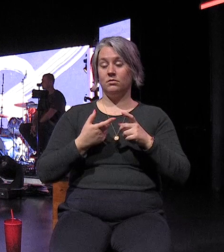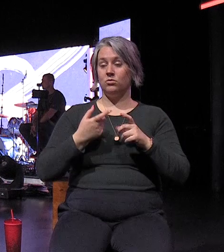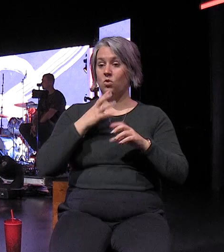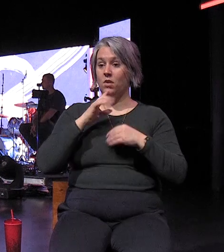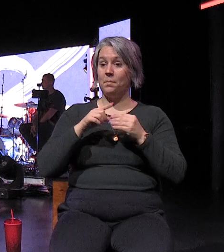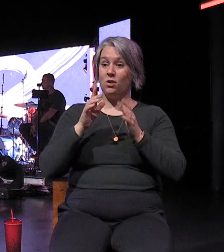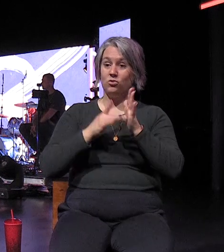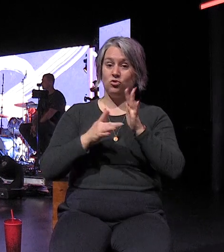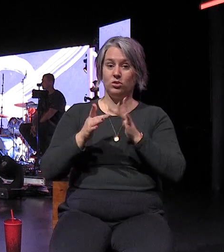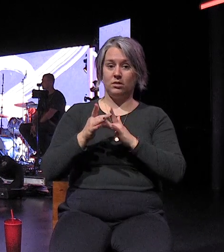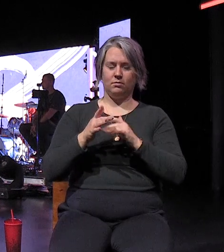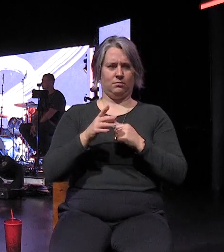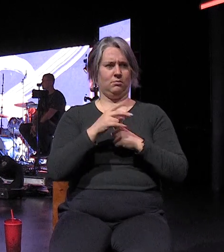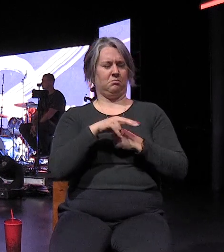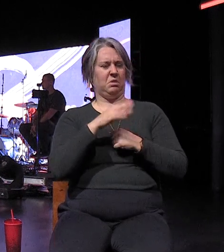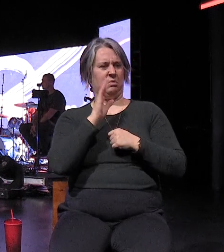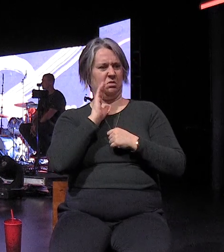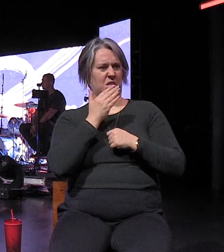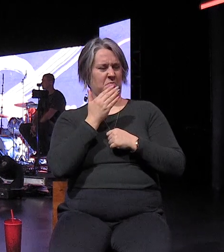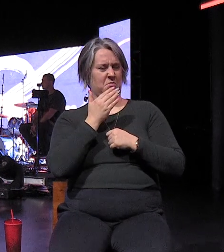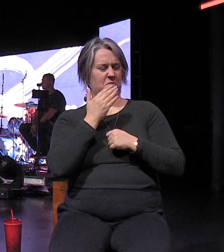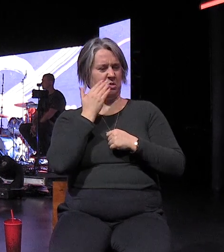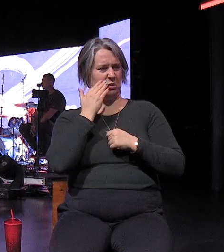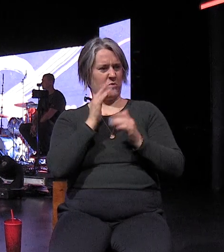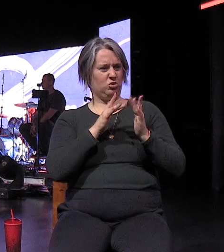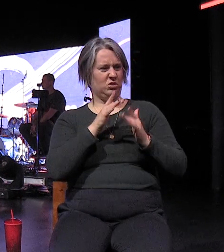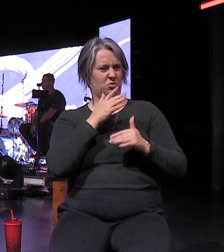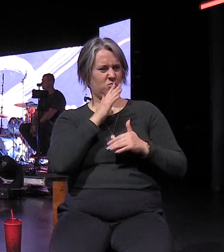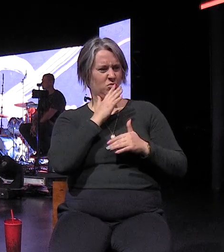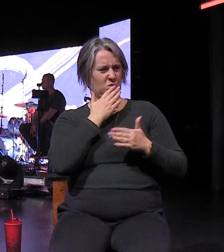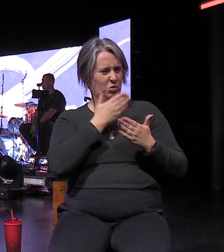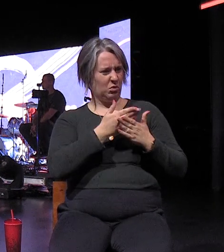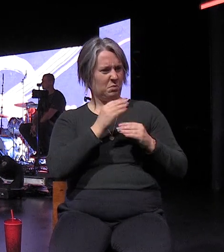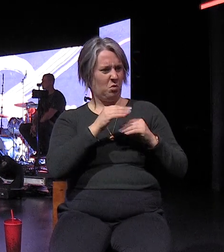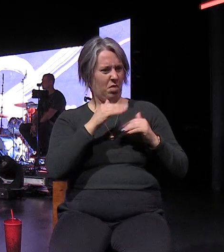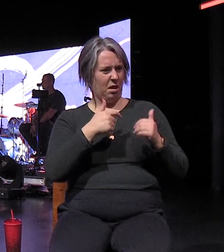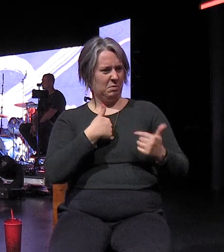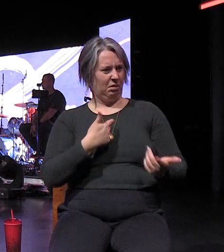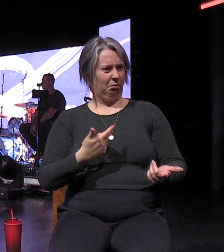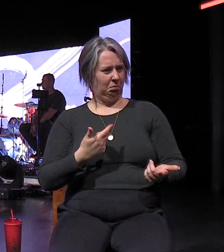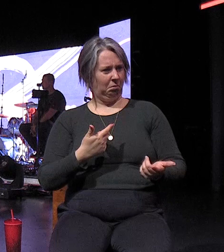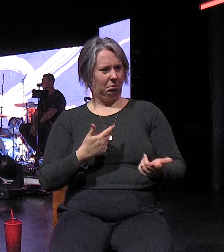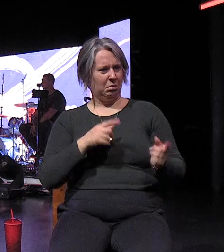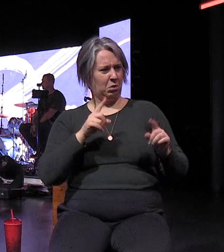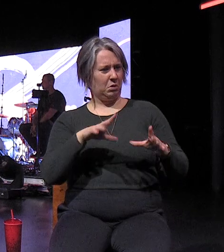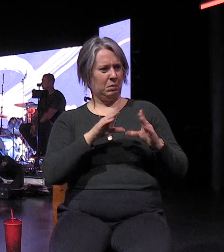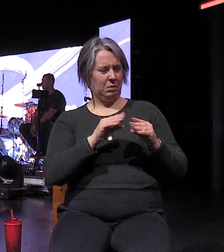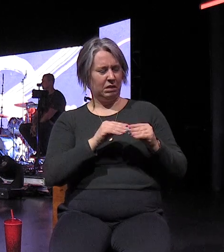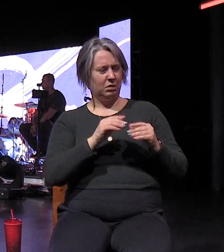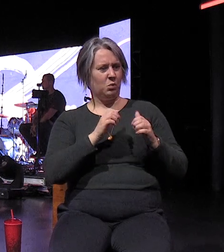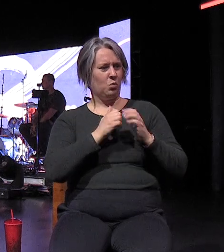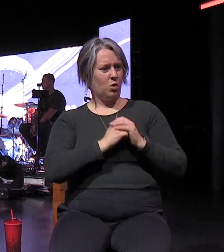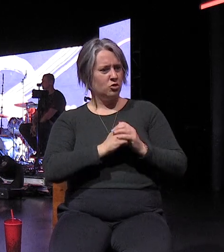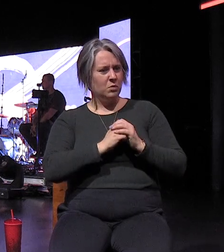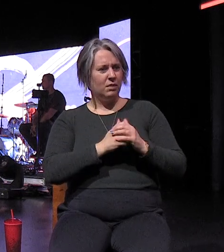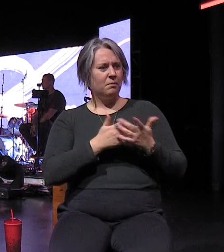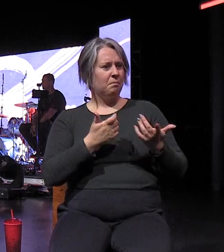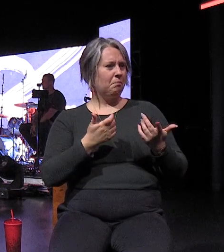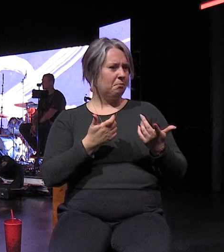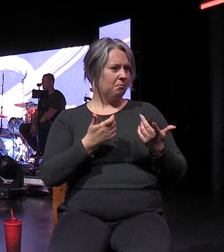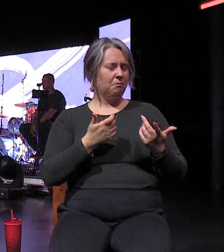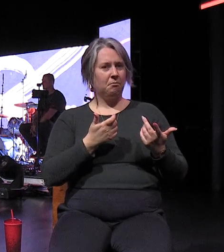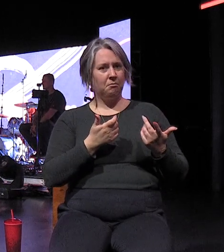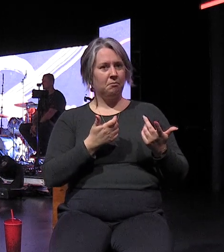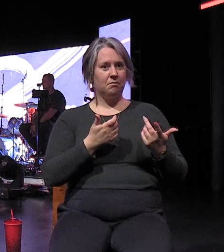in a way that seemed like they knew him better than what we did or something. They were saying praise God a lot, and they were going to these meetings where they were worshiping. You know, I see Pastor Sam